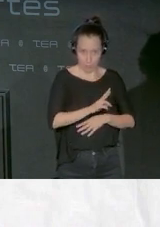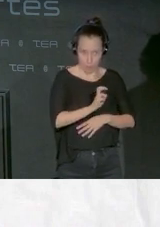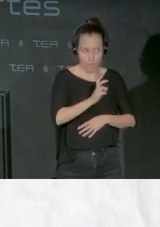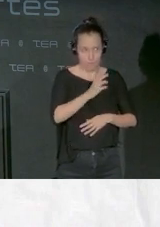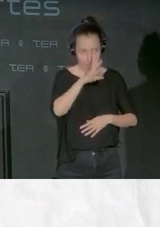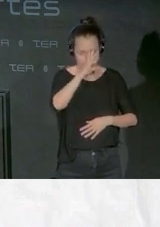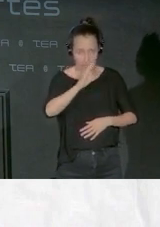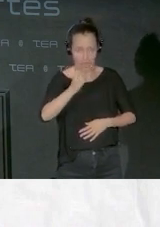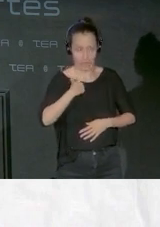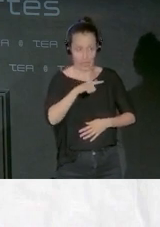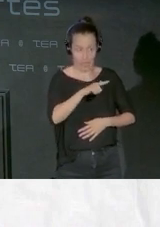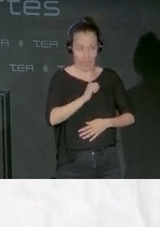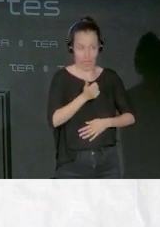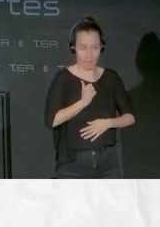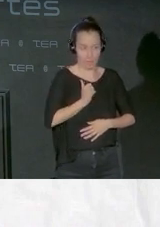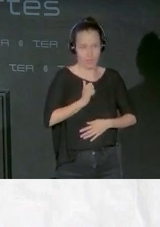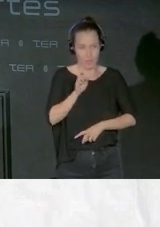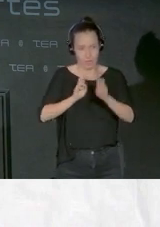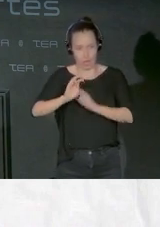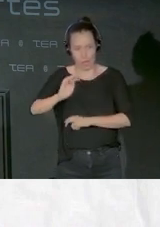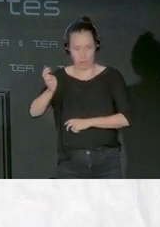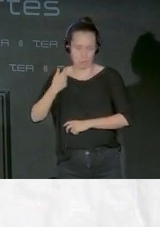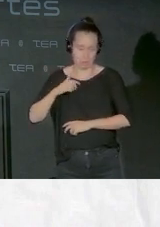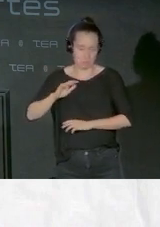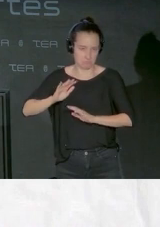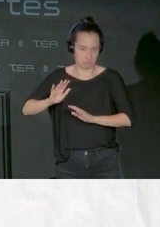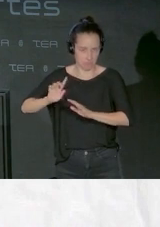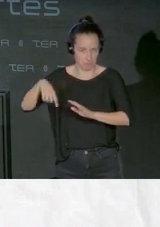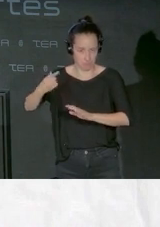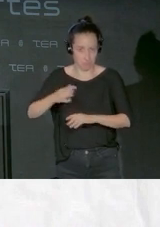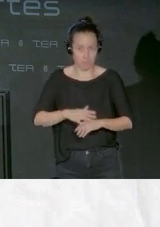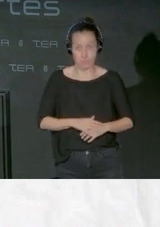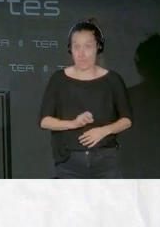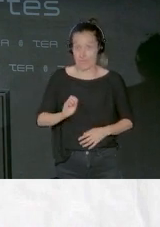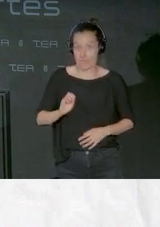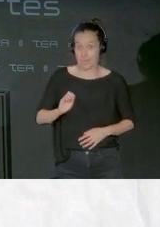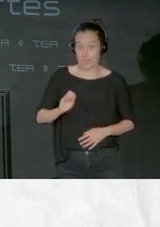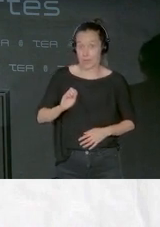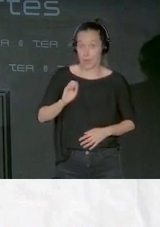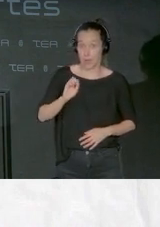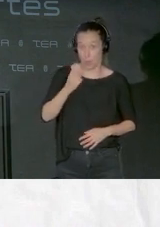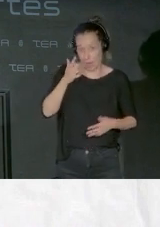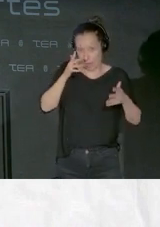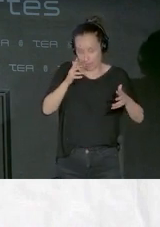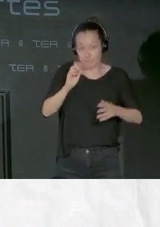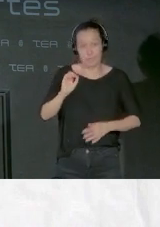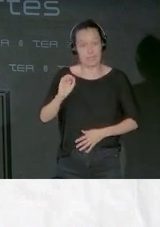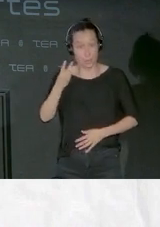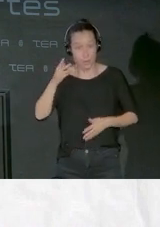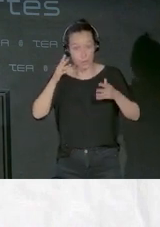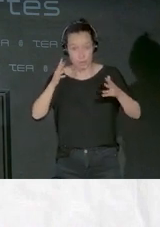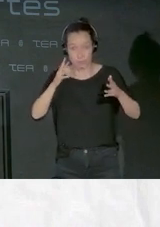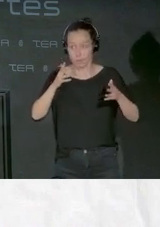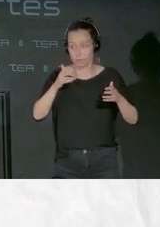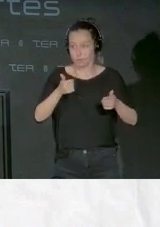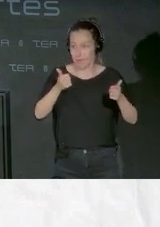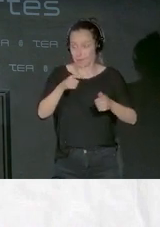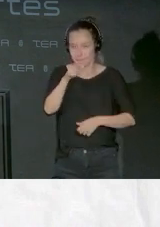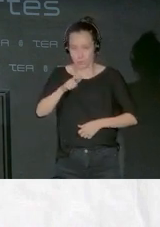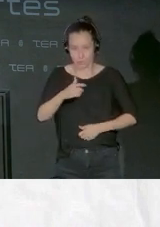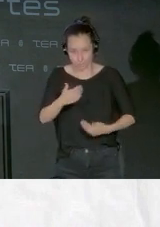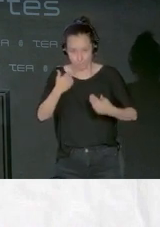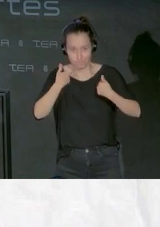second one is probably something that anyone doing research in video games has been confronted with. It's the